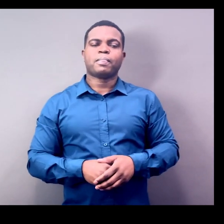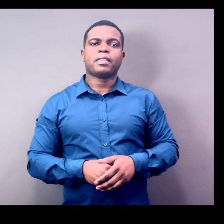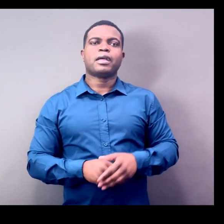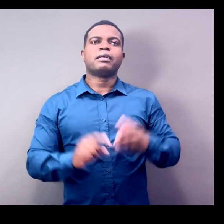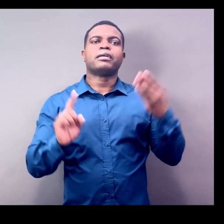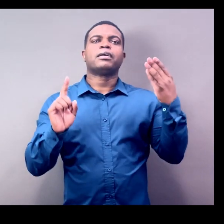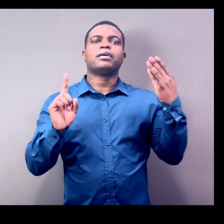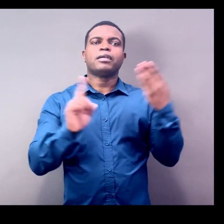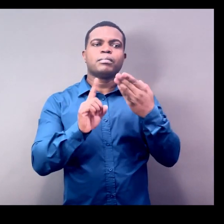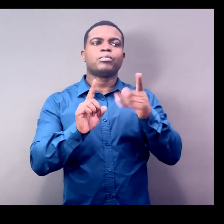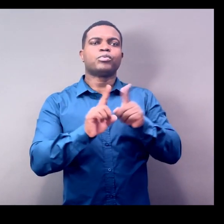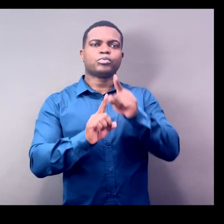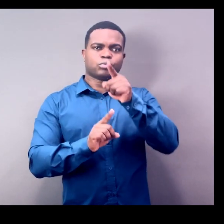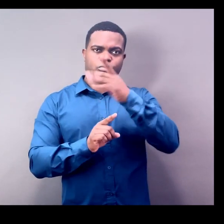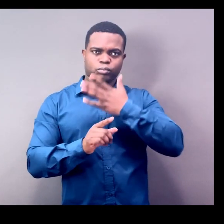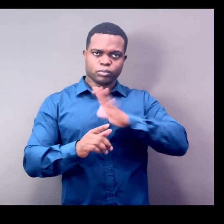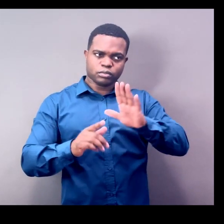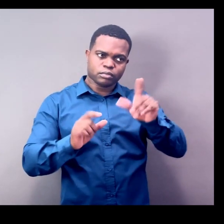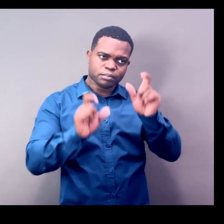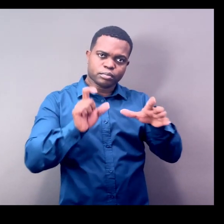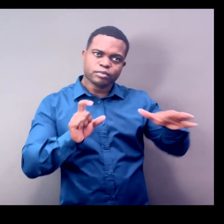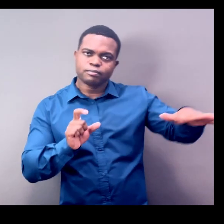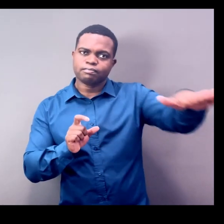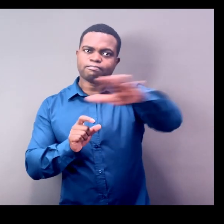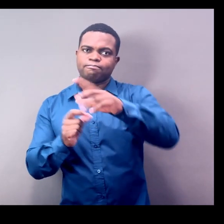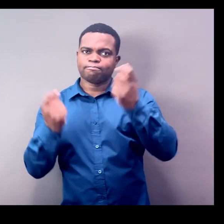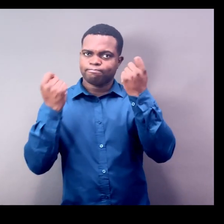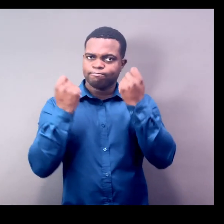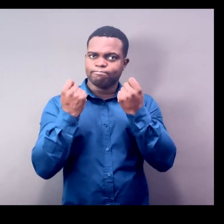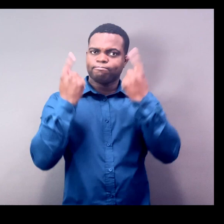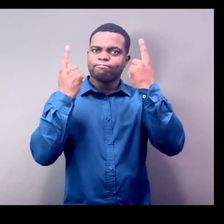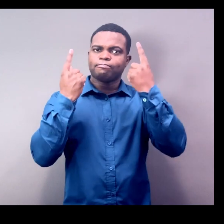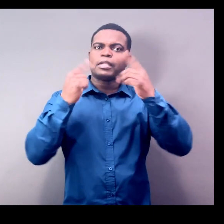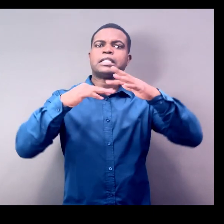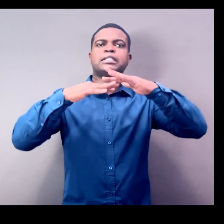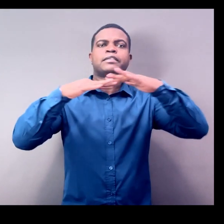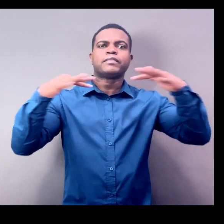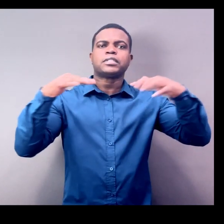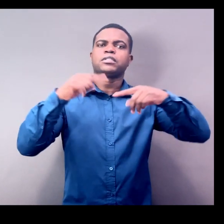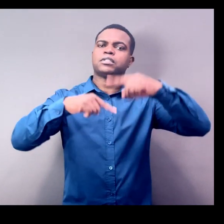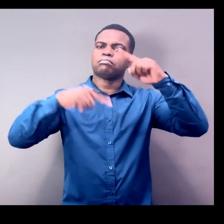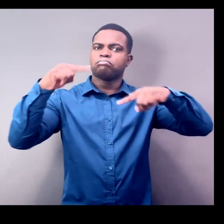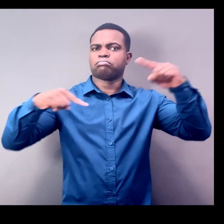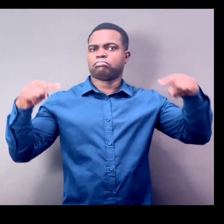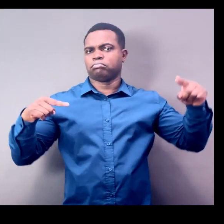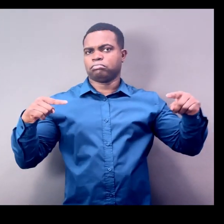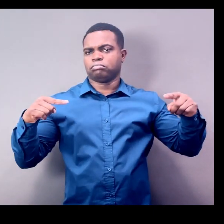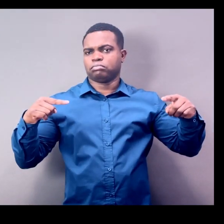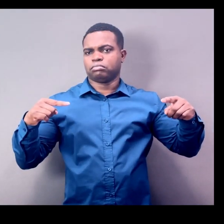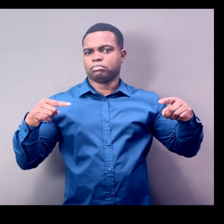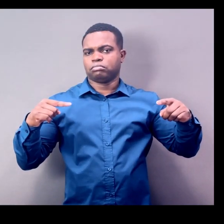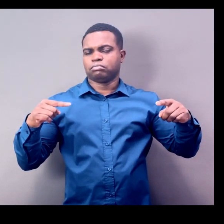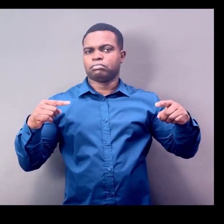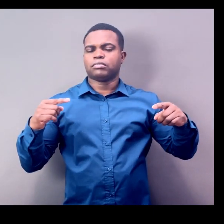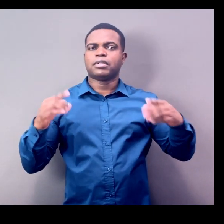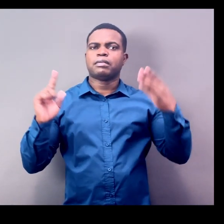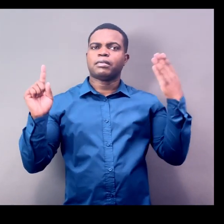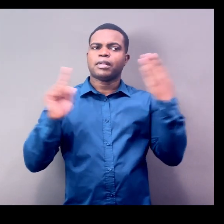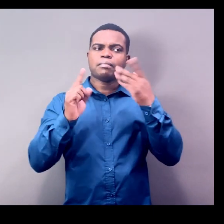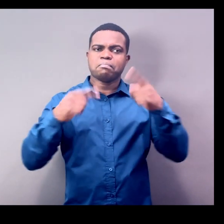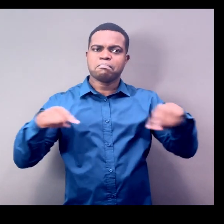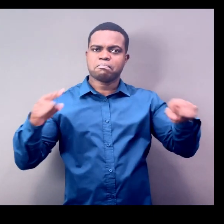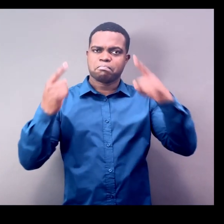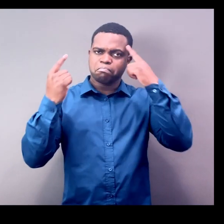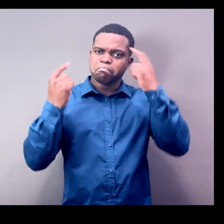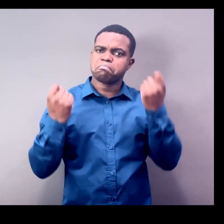ensure that people understand diversity, the people that you work with, your team members. So misunderstandings